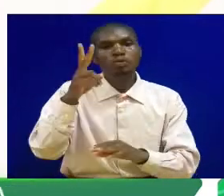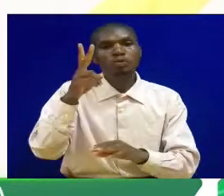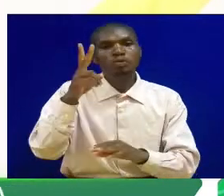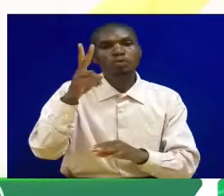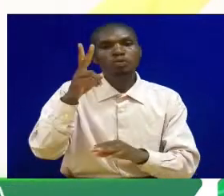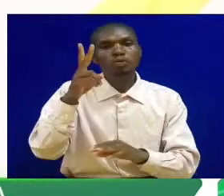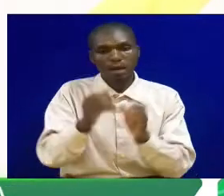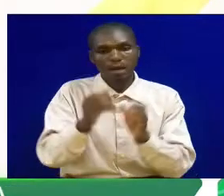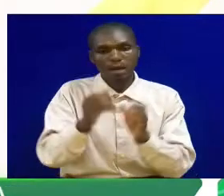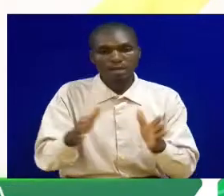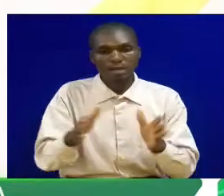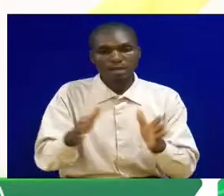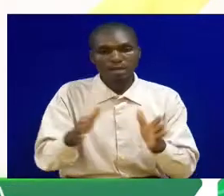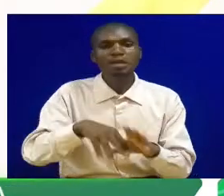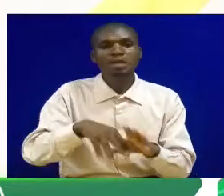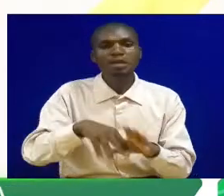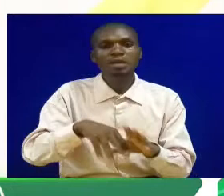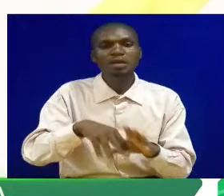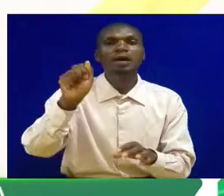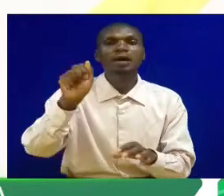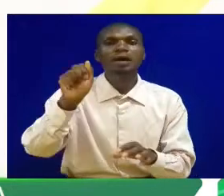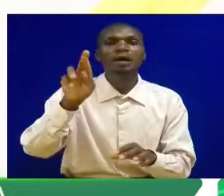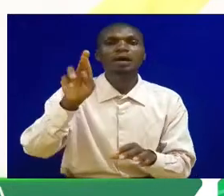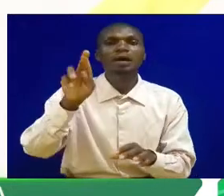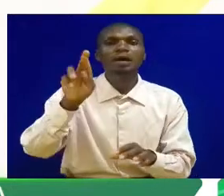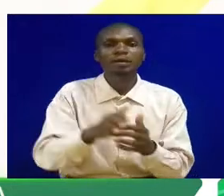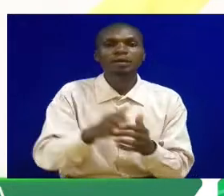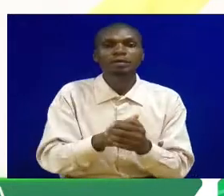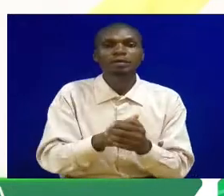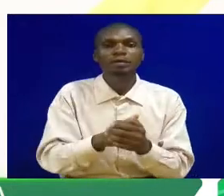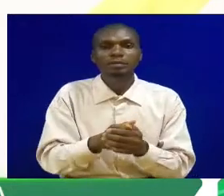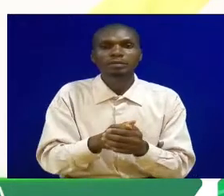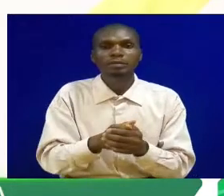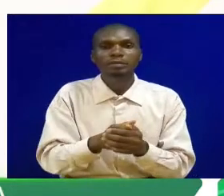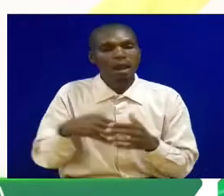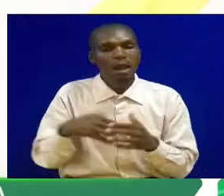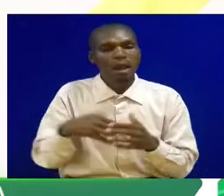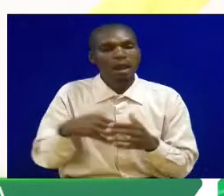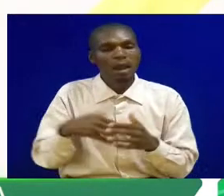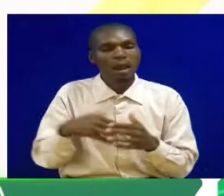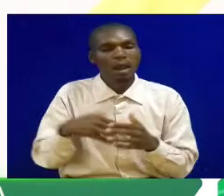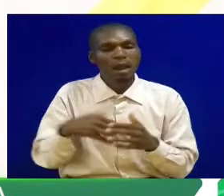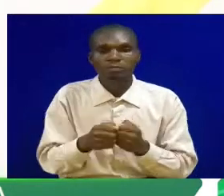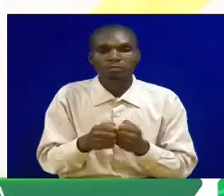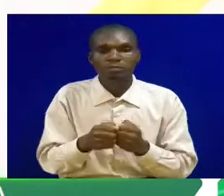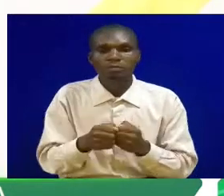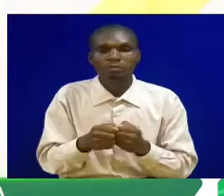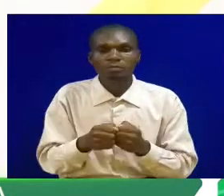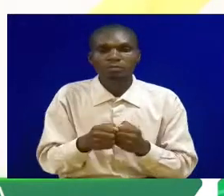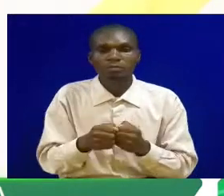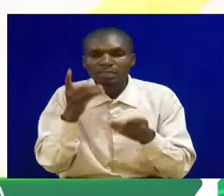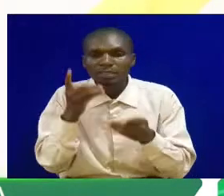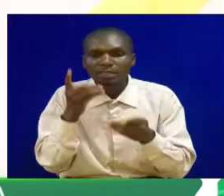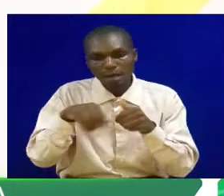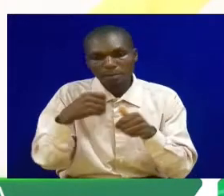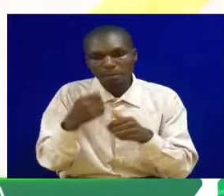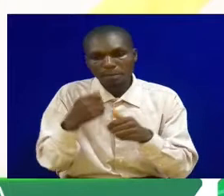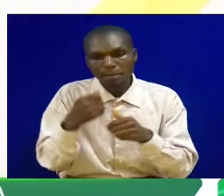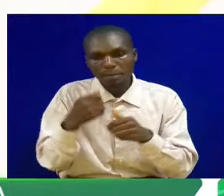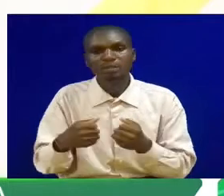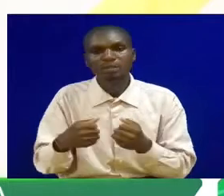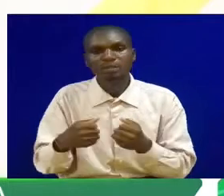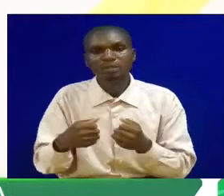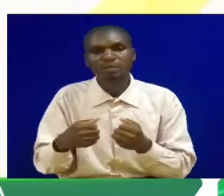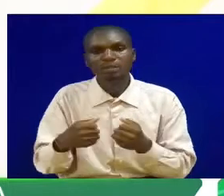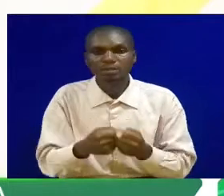ya Mara kobwateranirwa ase ubi amatuko make aetire erigo kwanera igoro yenganeyo nigo nonye